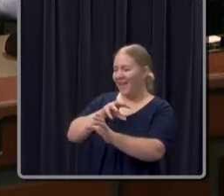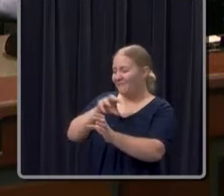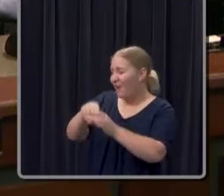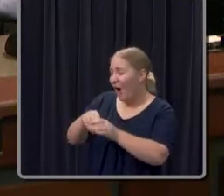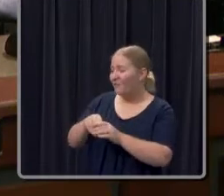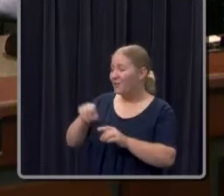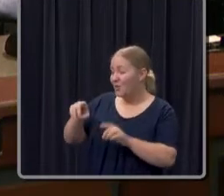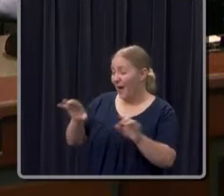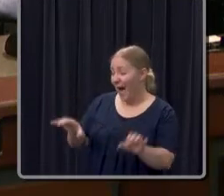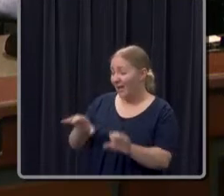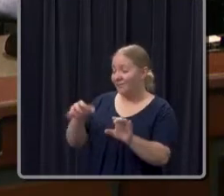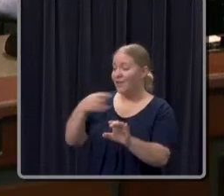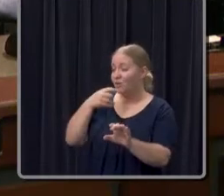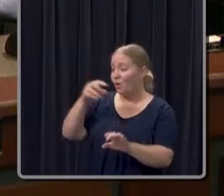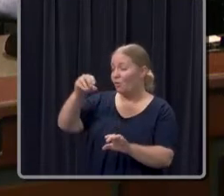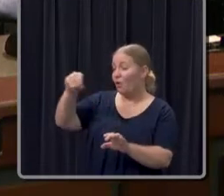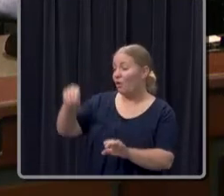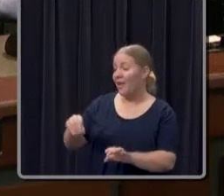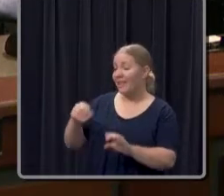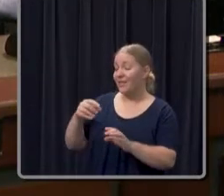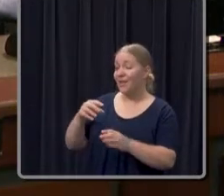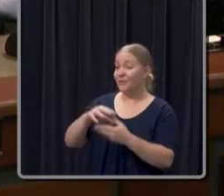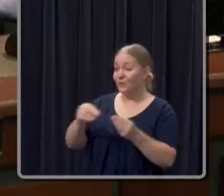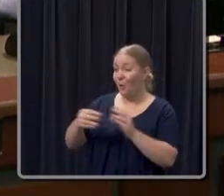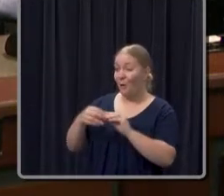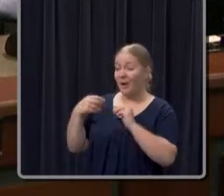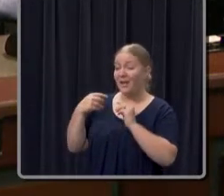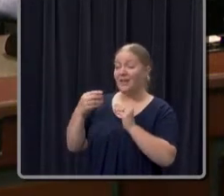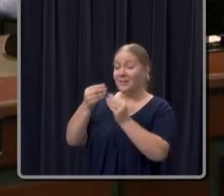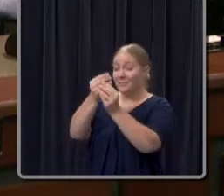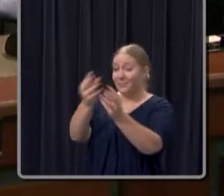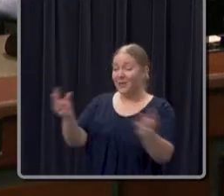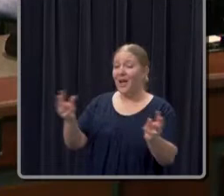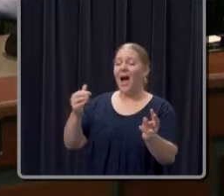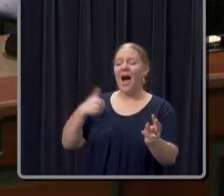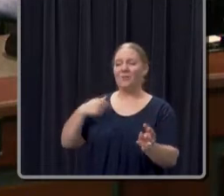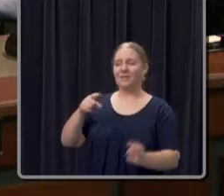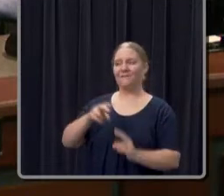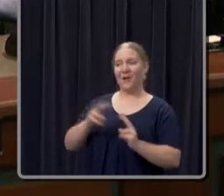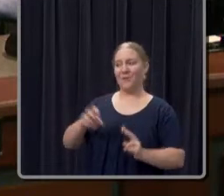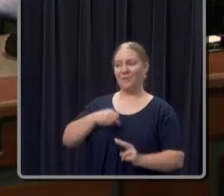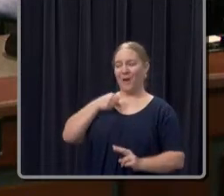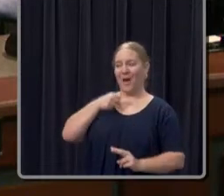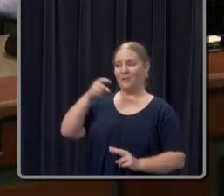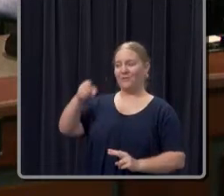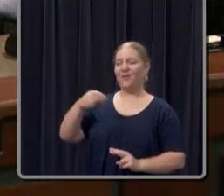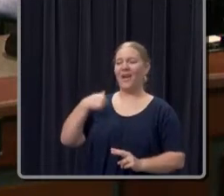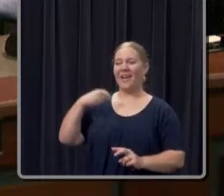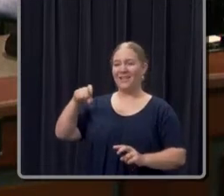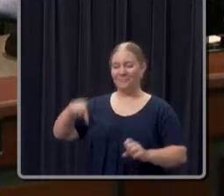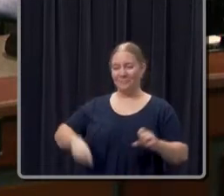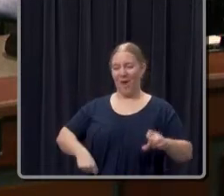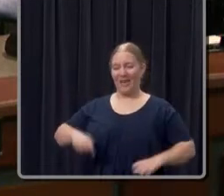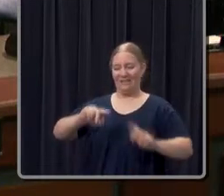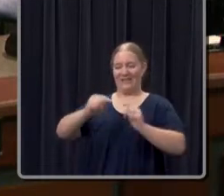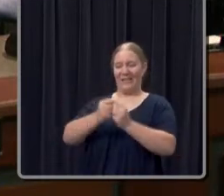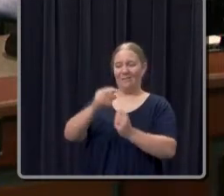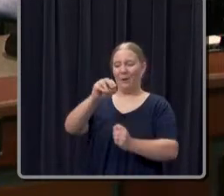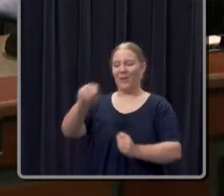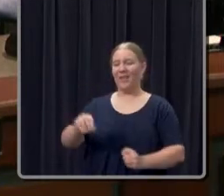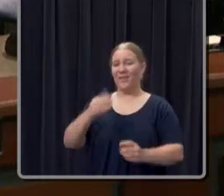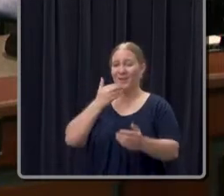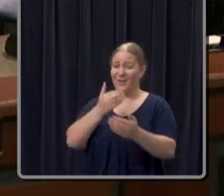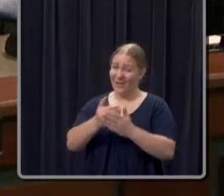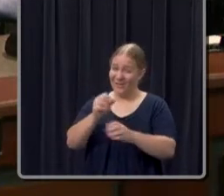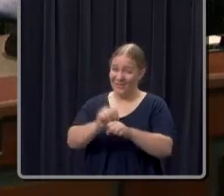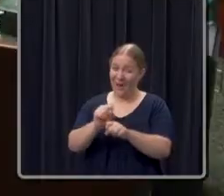actively told the Olathe story. I was very proud of you. So thank you very much. I just had to really brag on Team Olathe. Well done, guys.